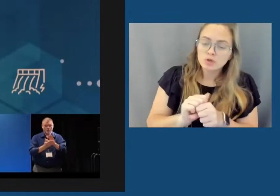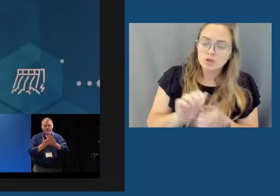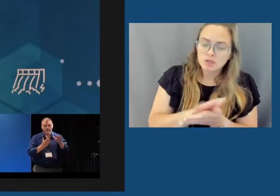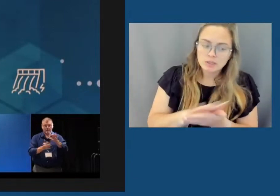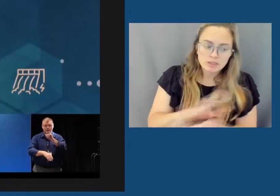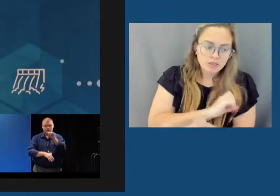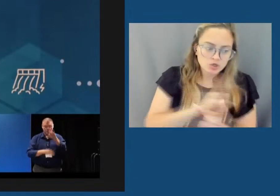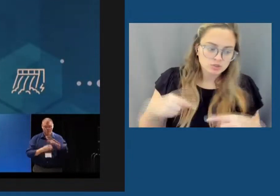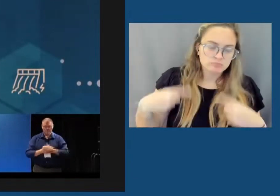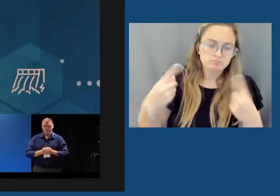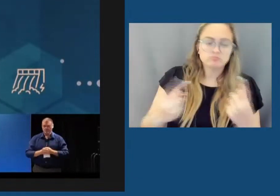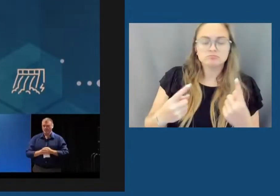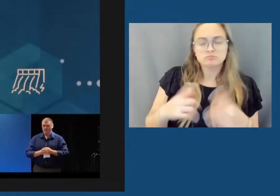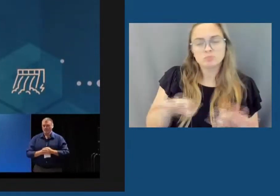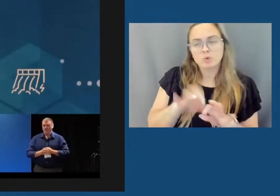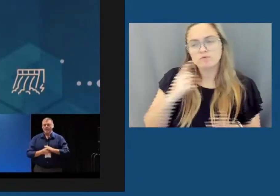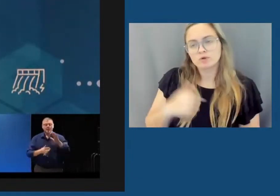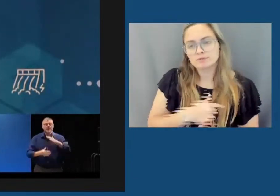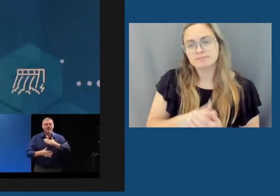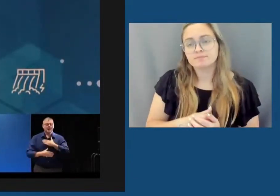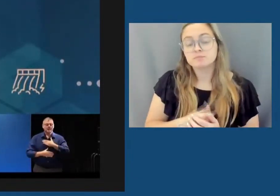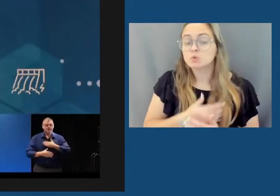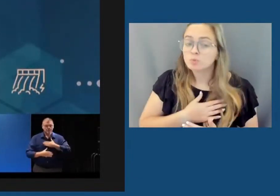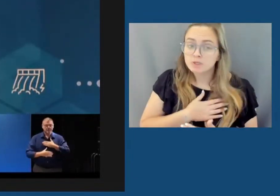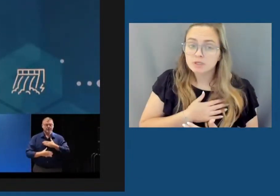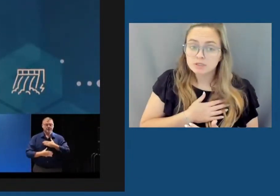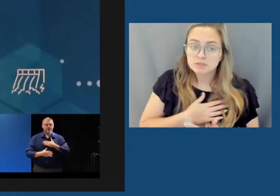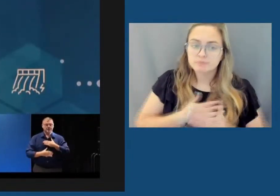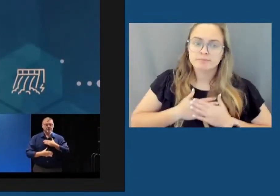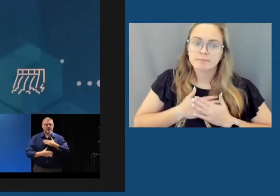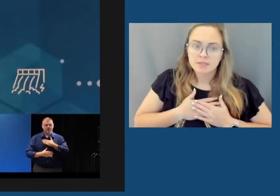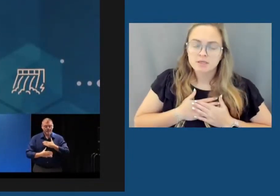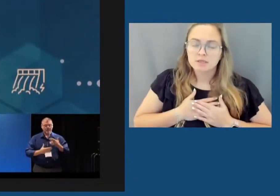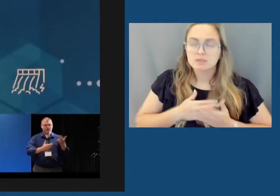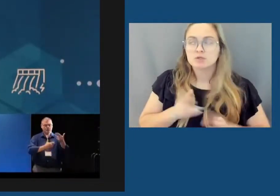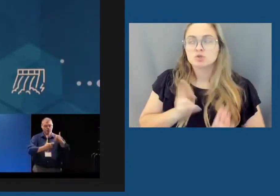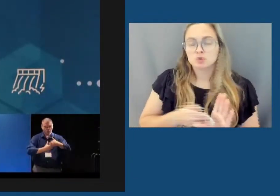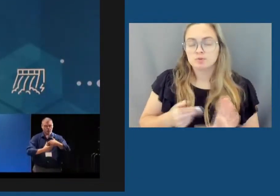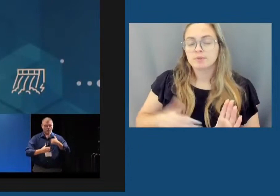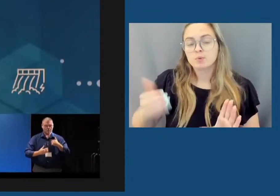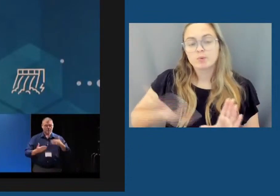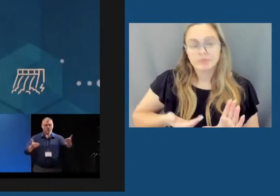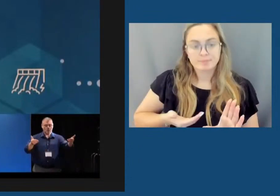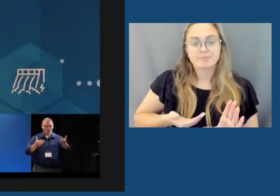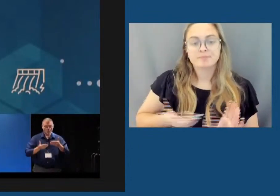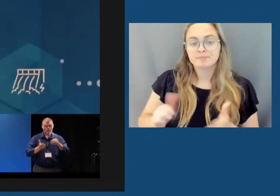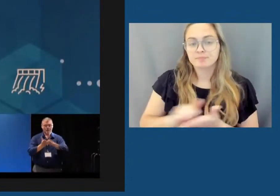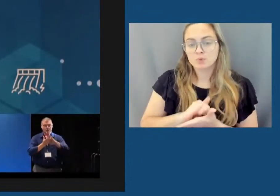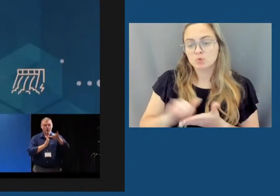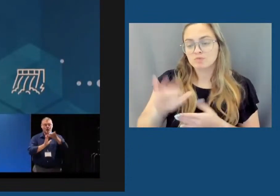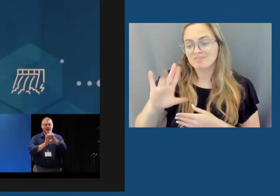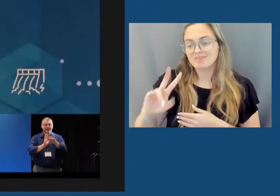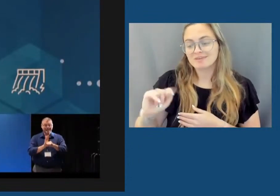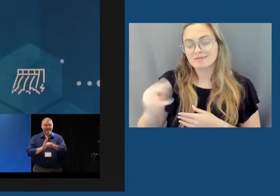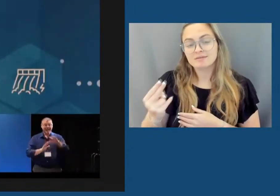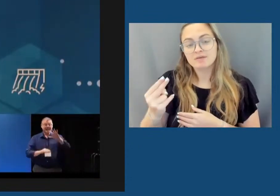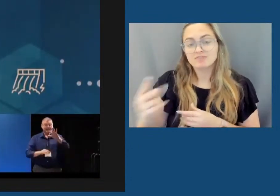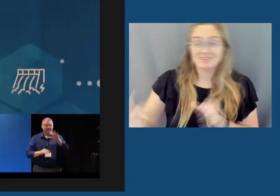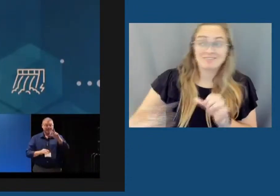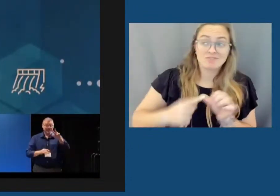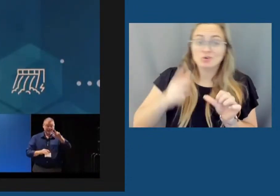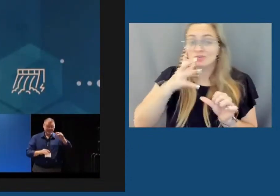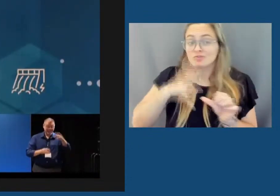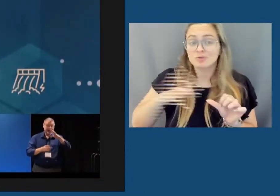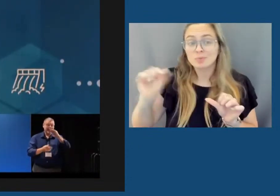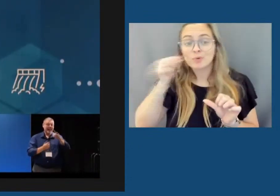So please join me in welcoming New York's 57th and first female